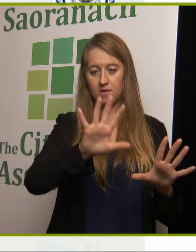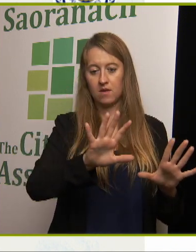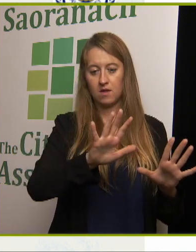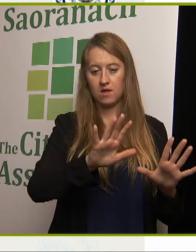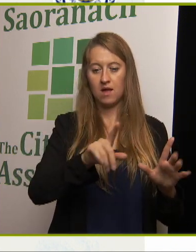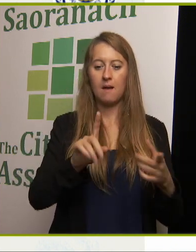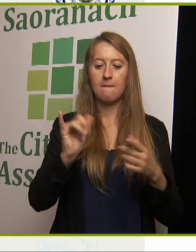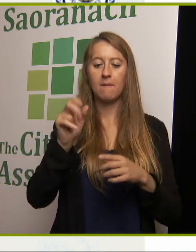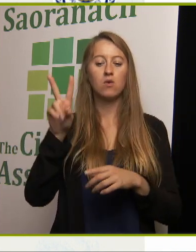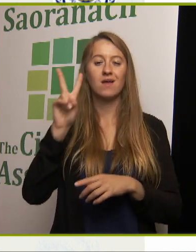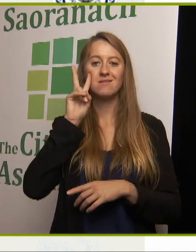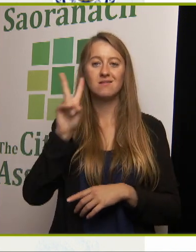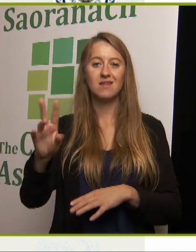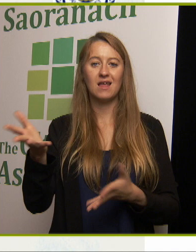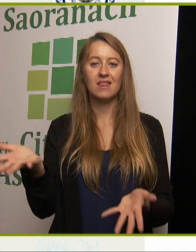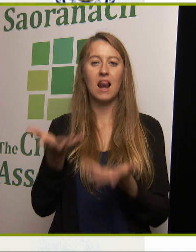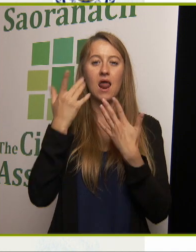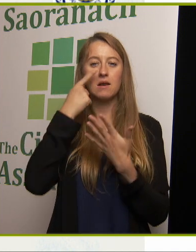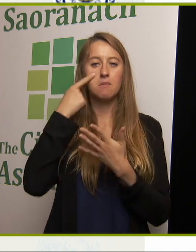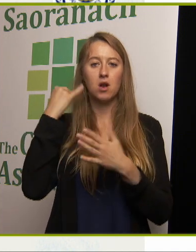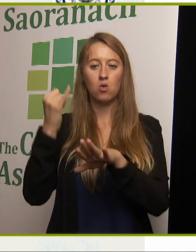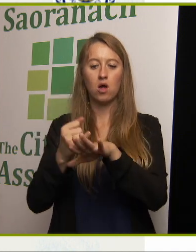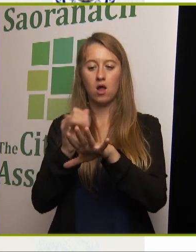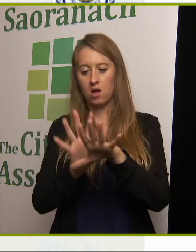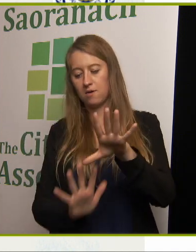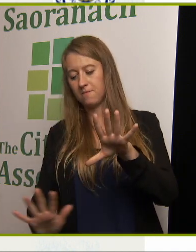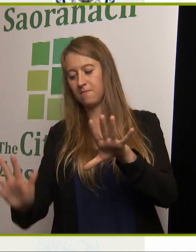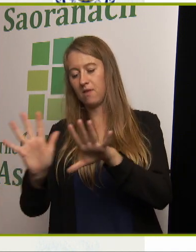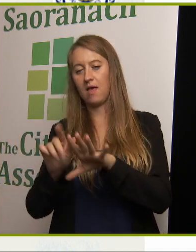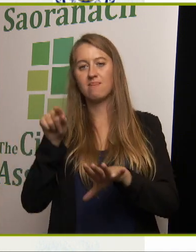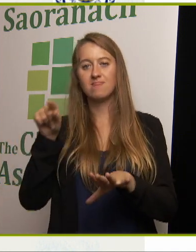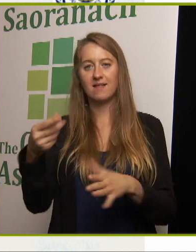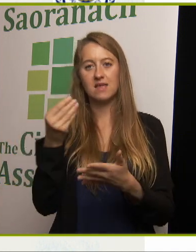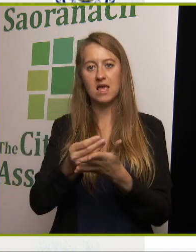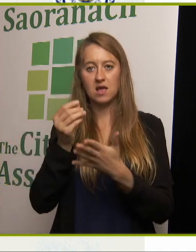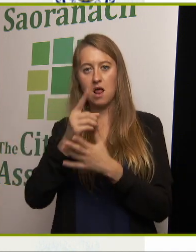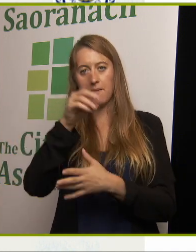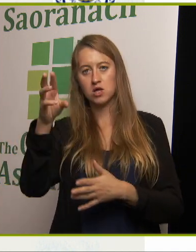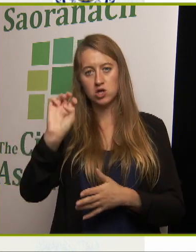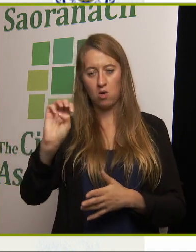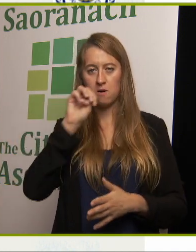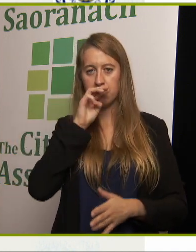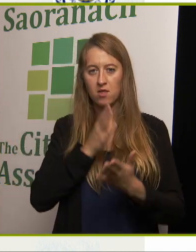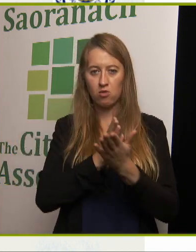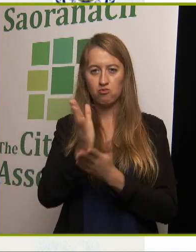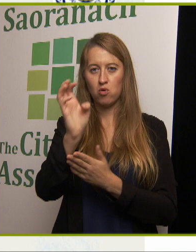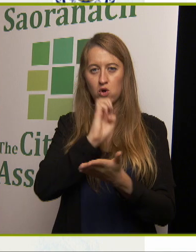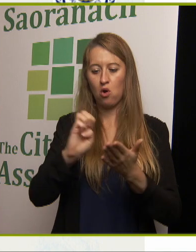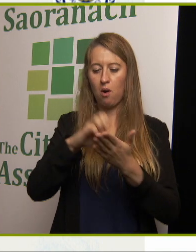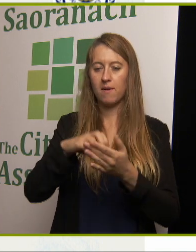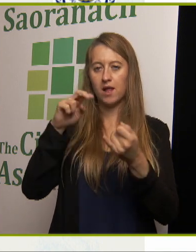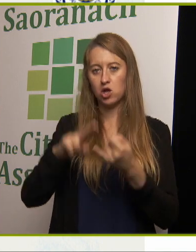the light blue outlines around them, that's their exclusive economic zones. We cooperate through the European Union with